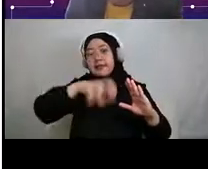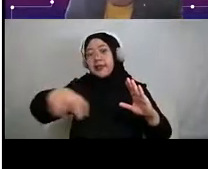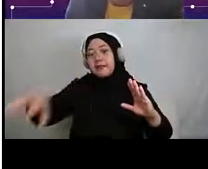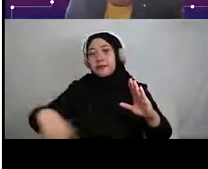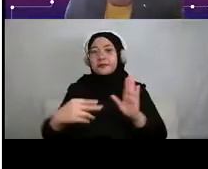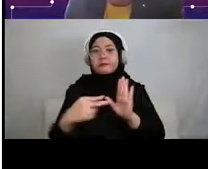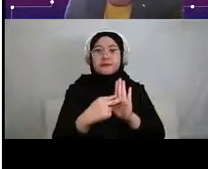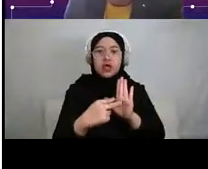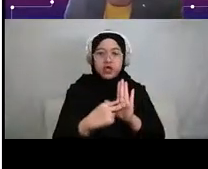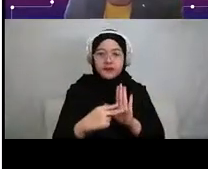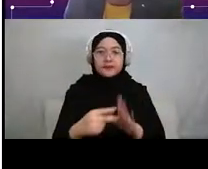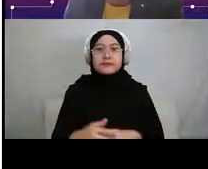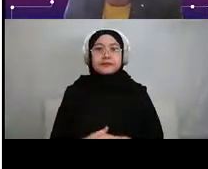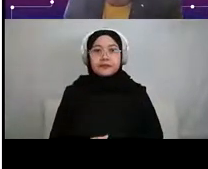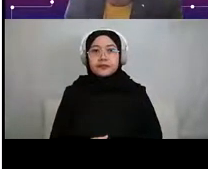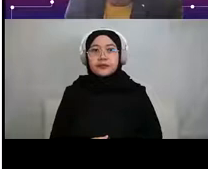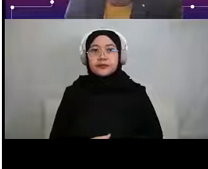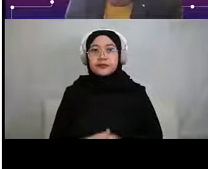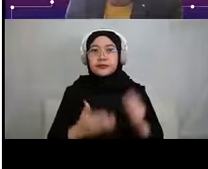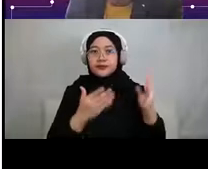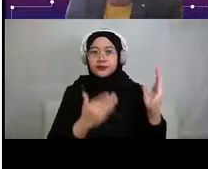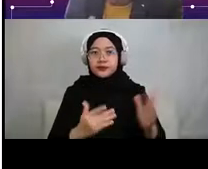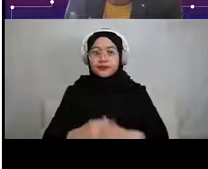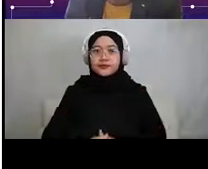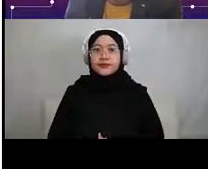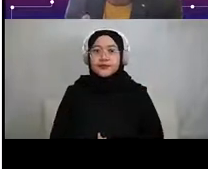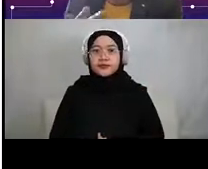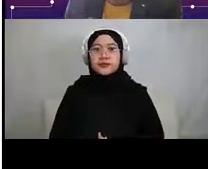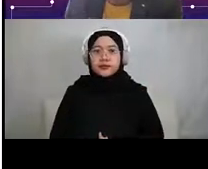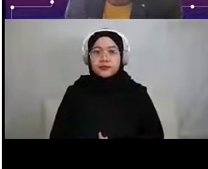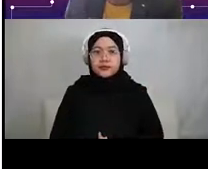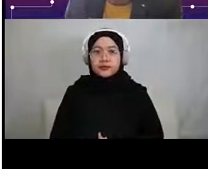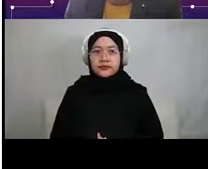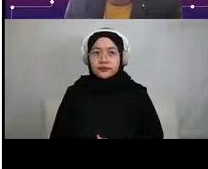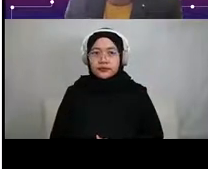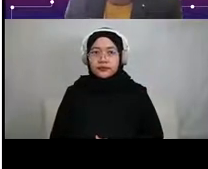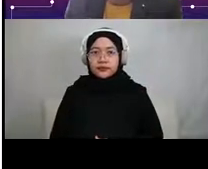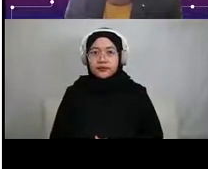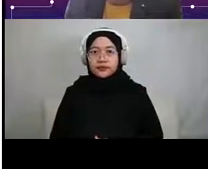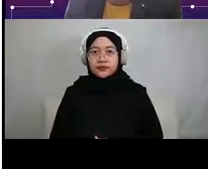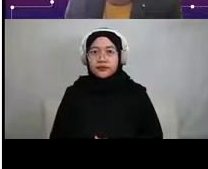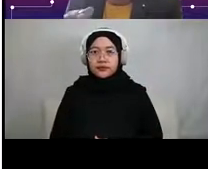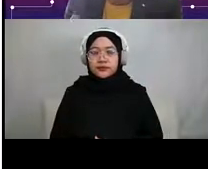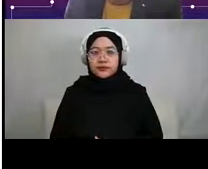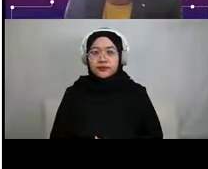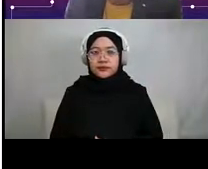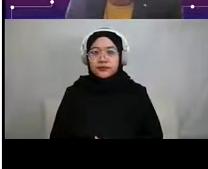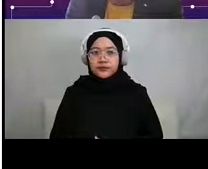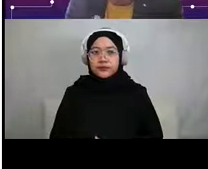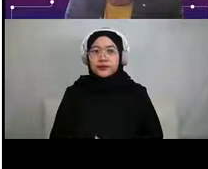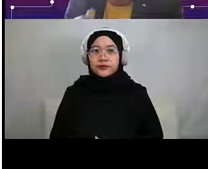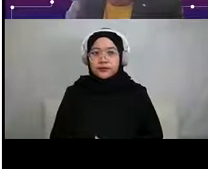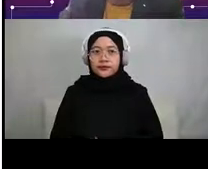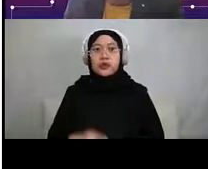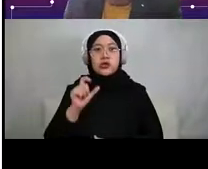charging stations, workshops within the depot premises itself, where we will develop the charging stations and we will charge our